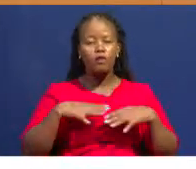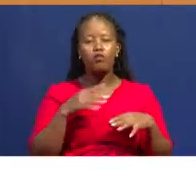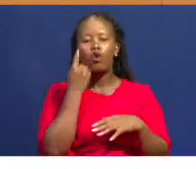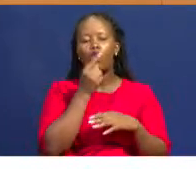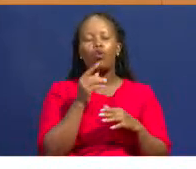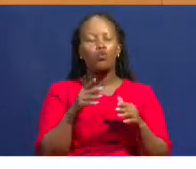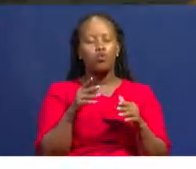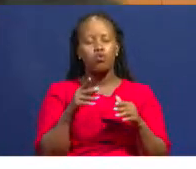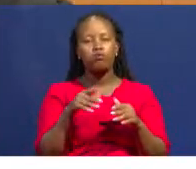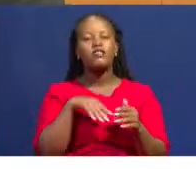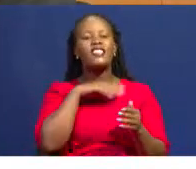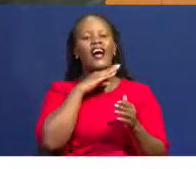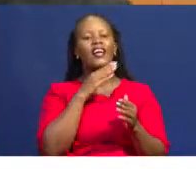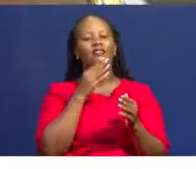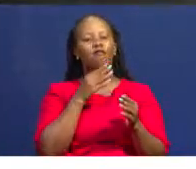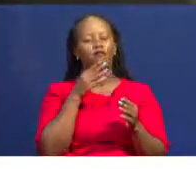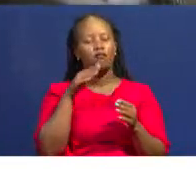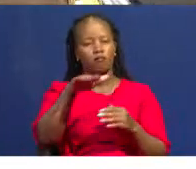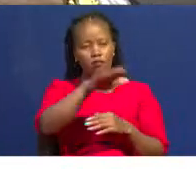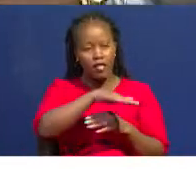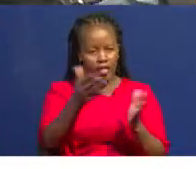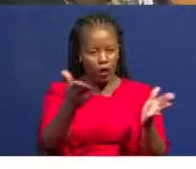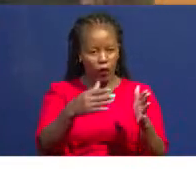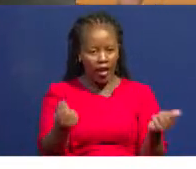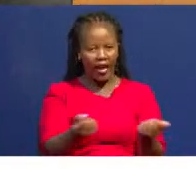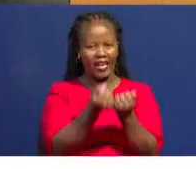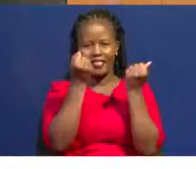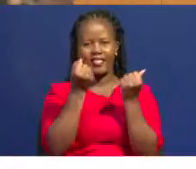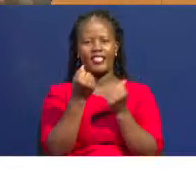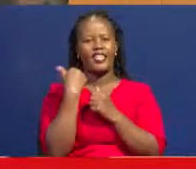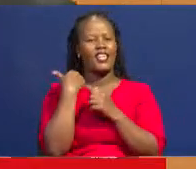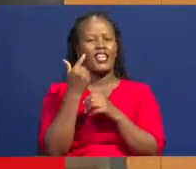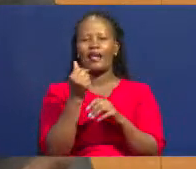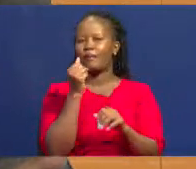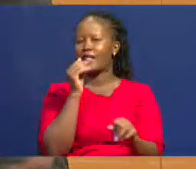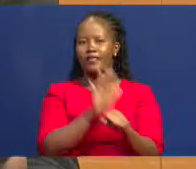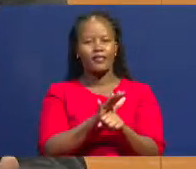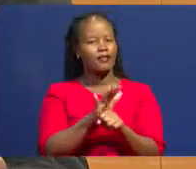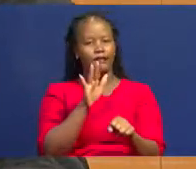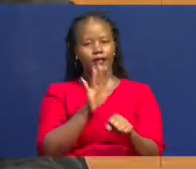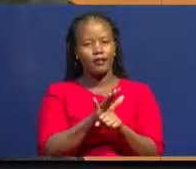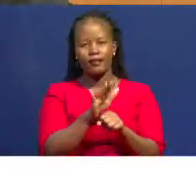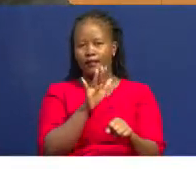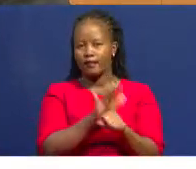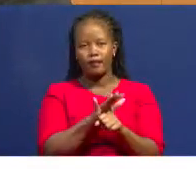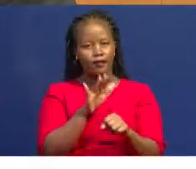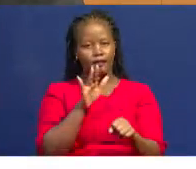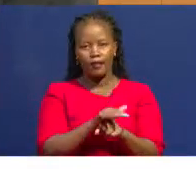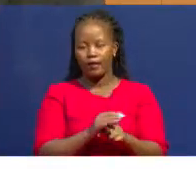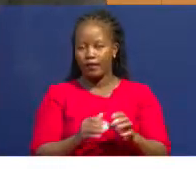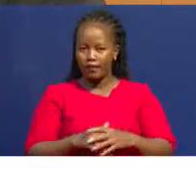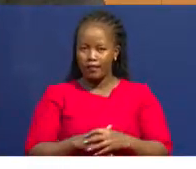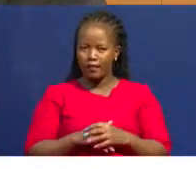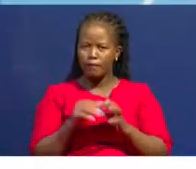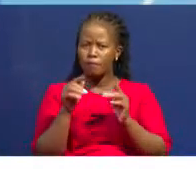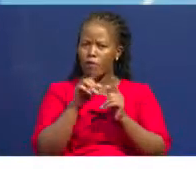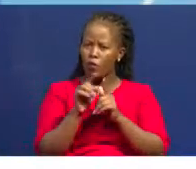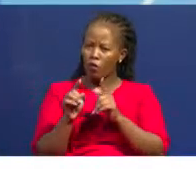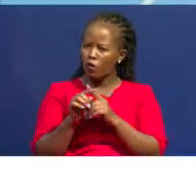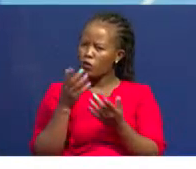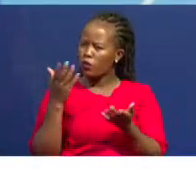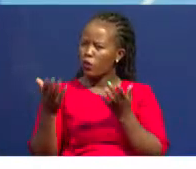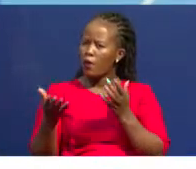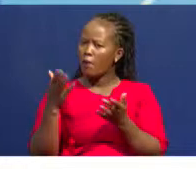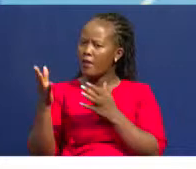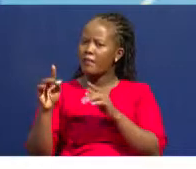of people who die after that. So we have the number is more than what you are talking about, 3,000. And maybe if I direct the same question